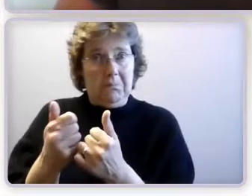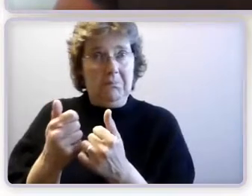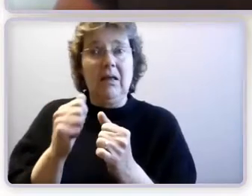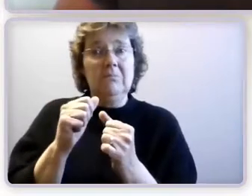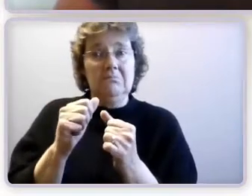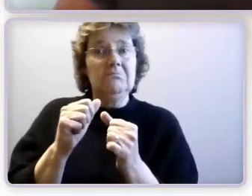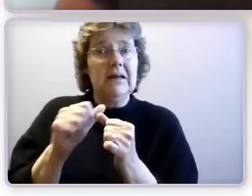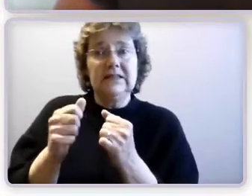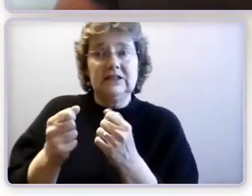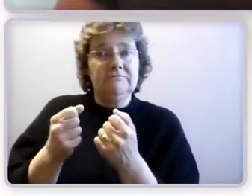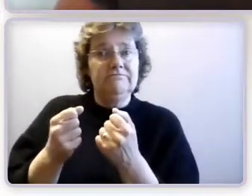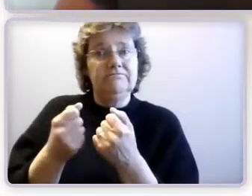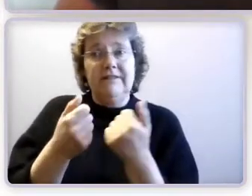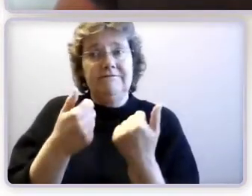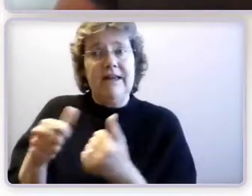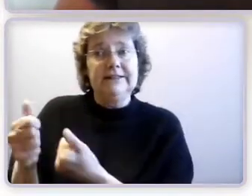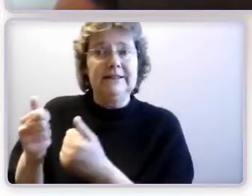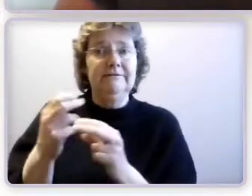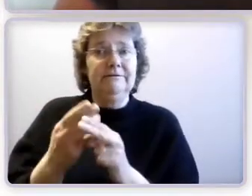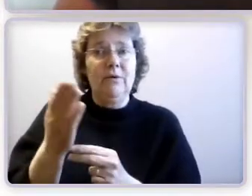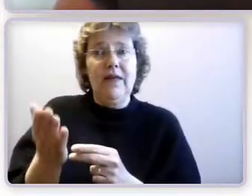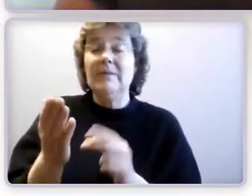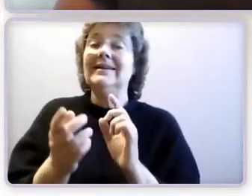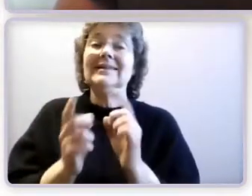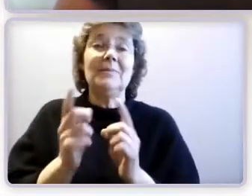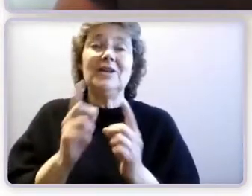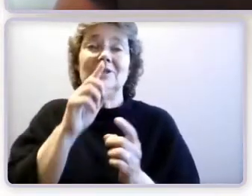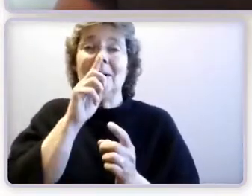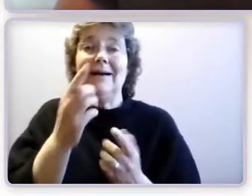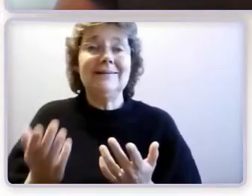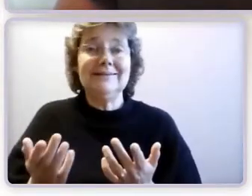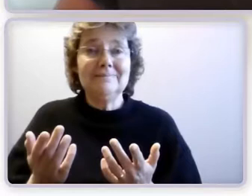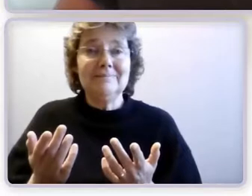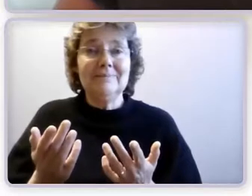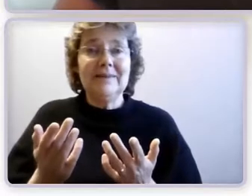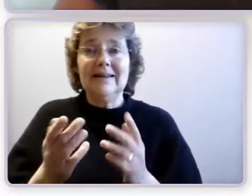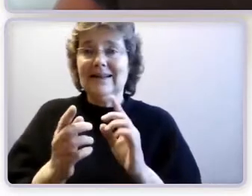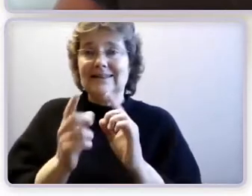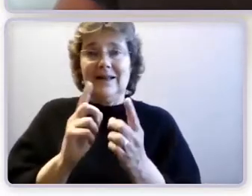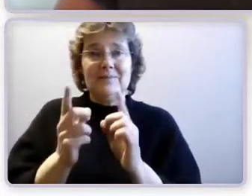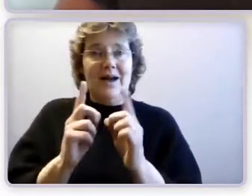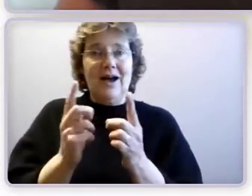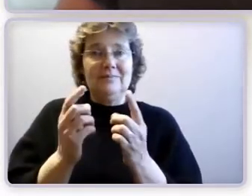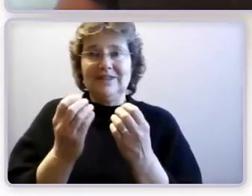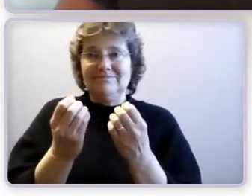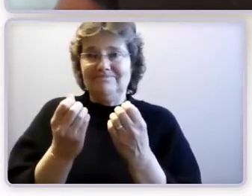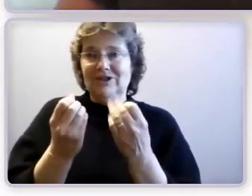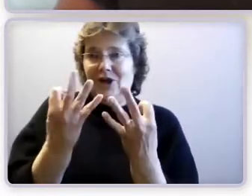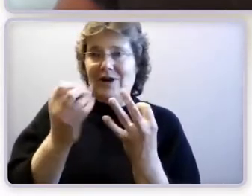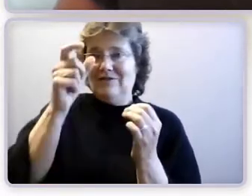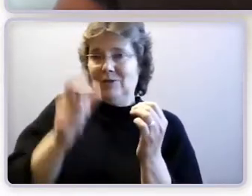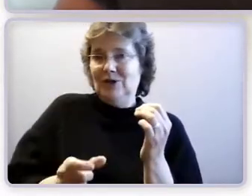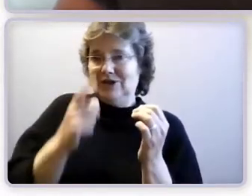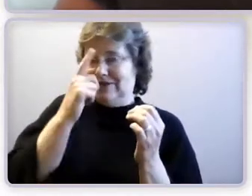Sometimes that simply isn't possible, and sometimes there aren't anyone else who can be effectively fulfill the role of a plan nominee.